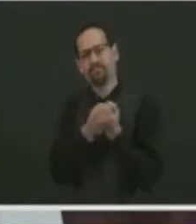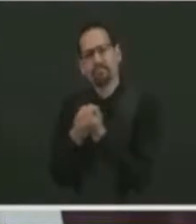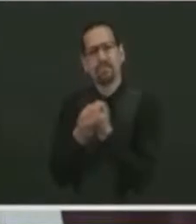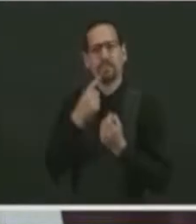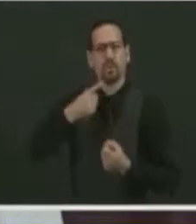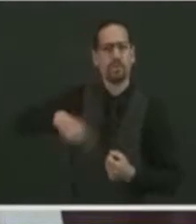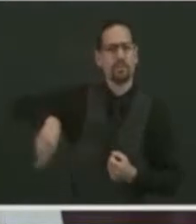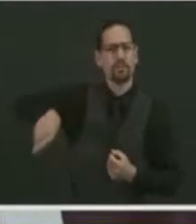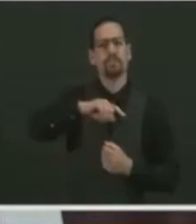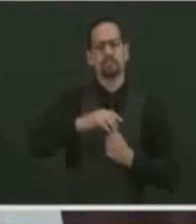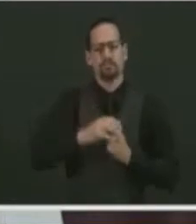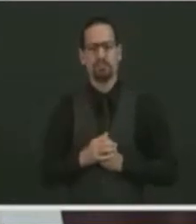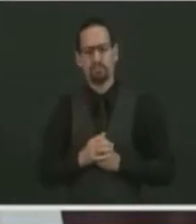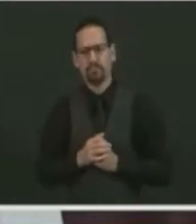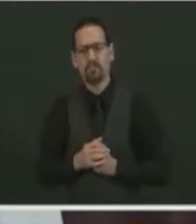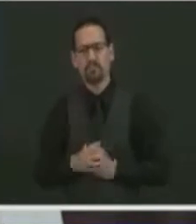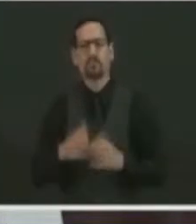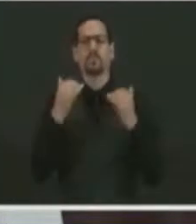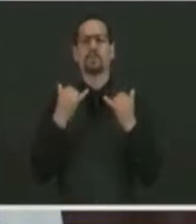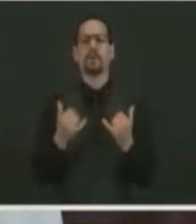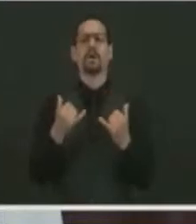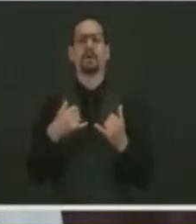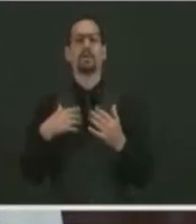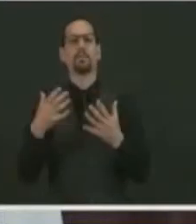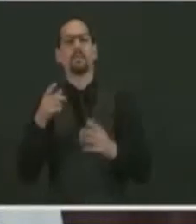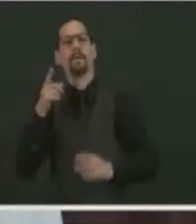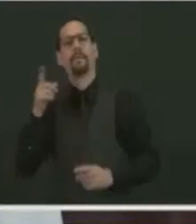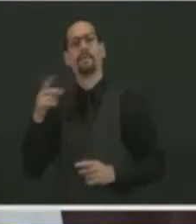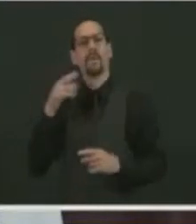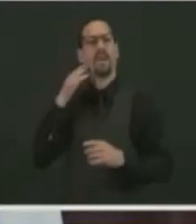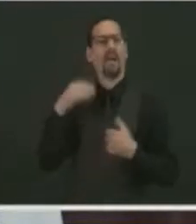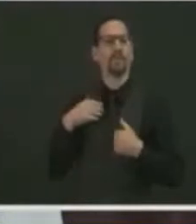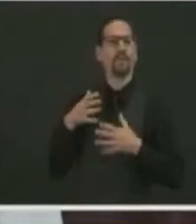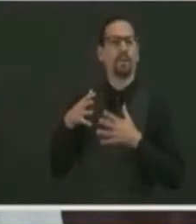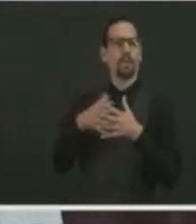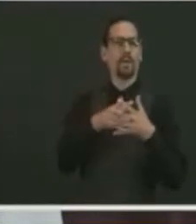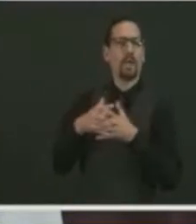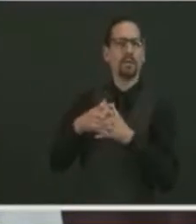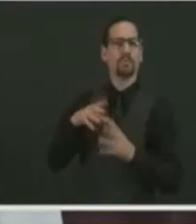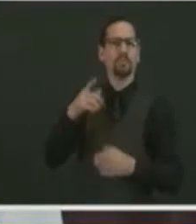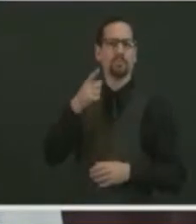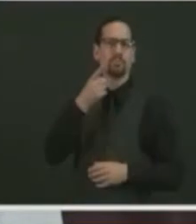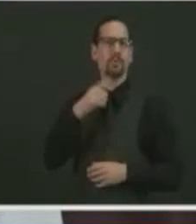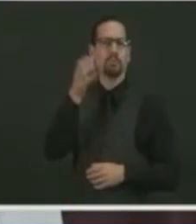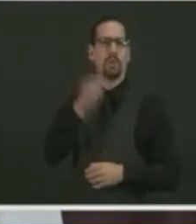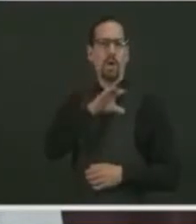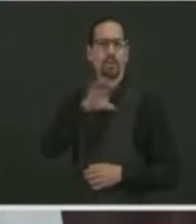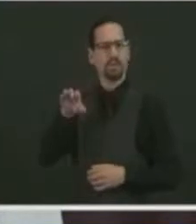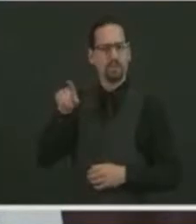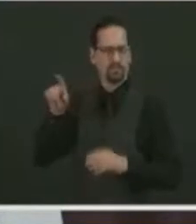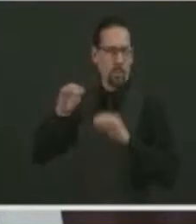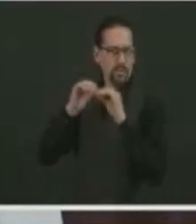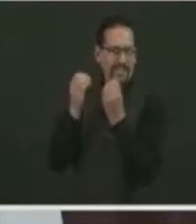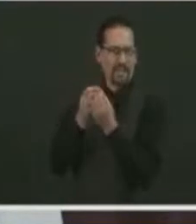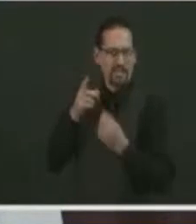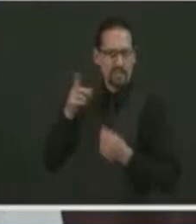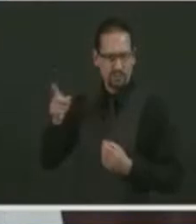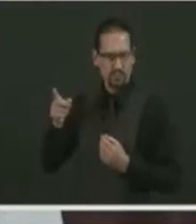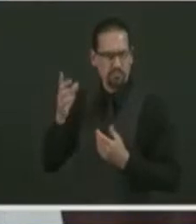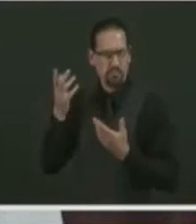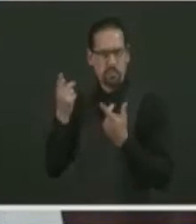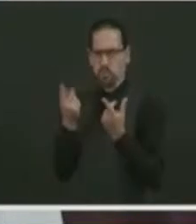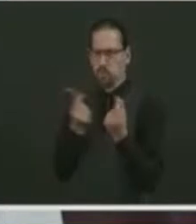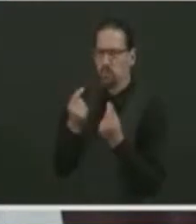launched a new resource to help every Rhode Islander who has lost a loved one to COVID-19. It's called